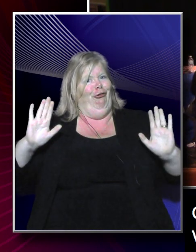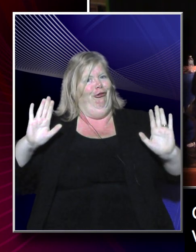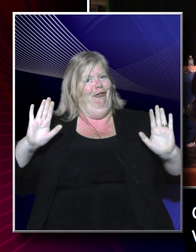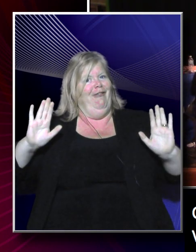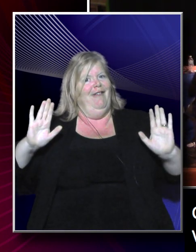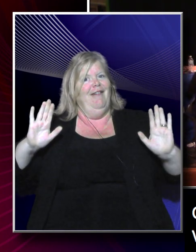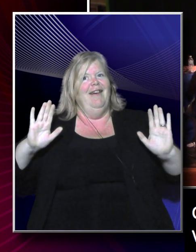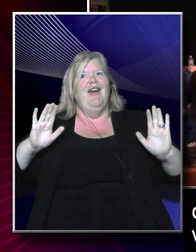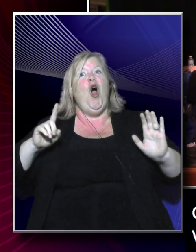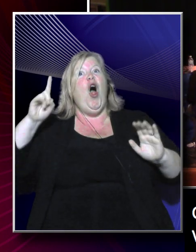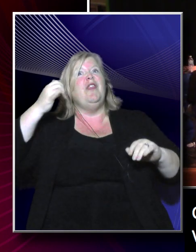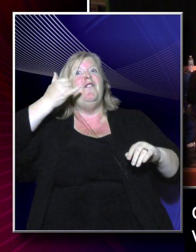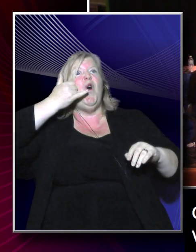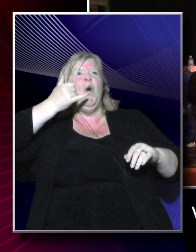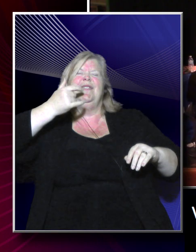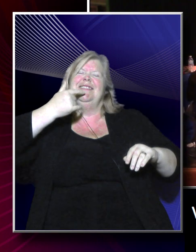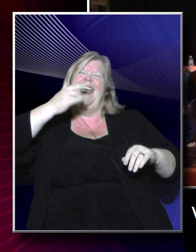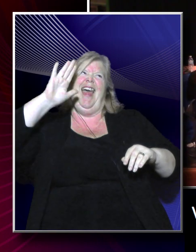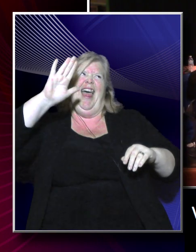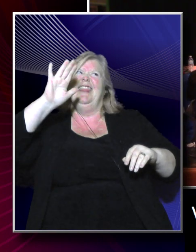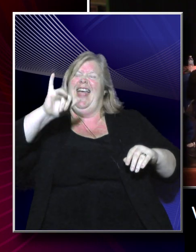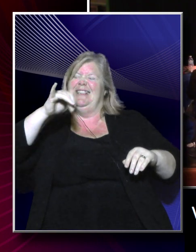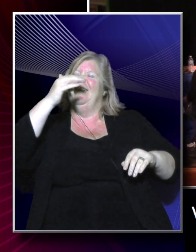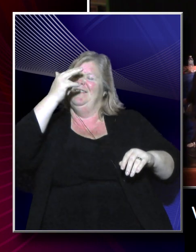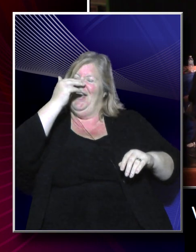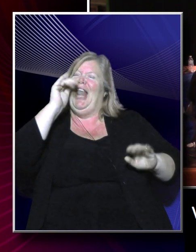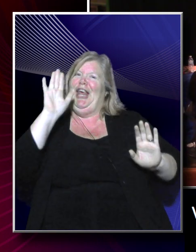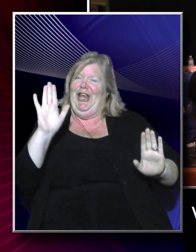That's pretty fun.